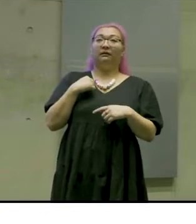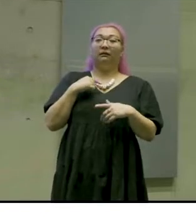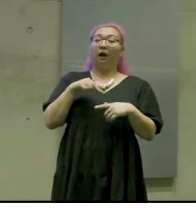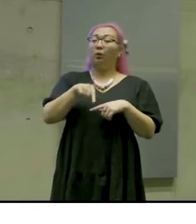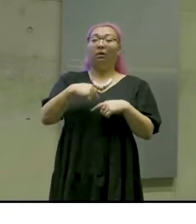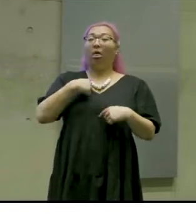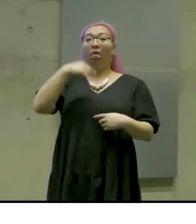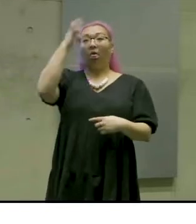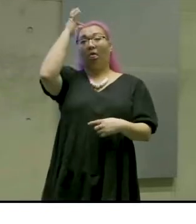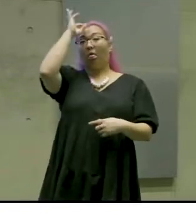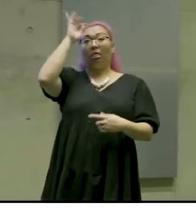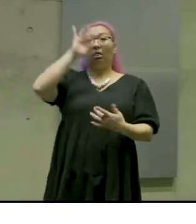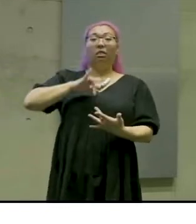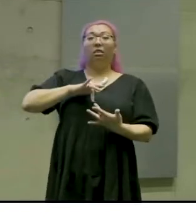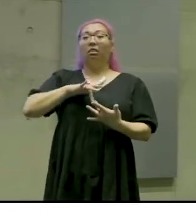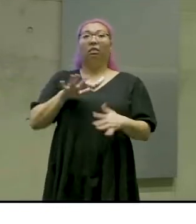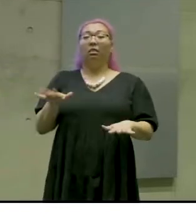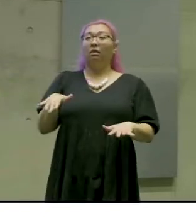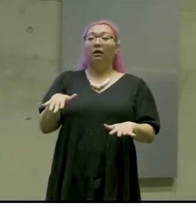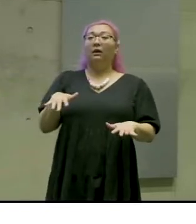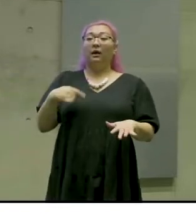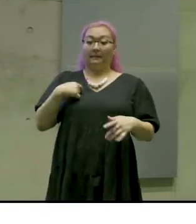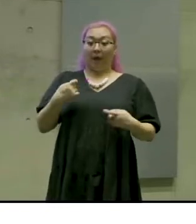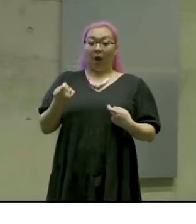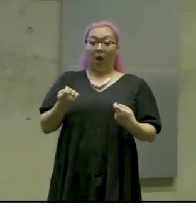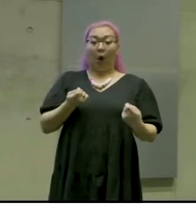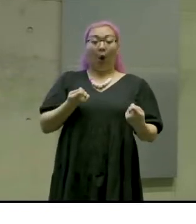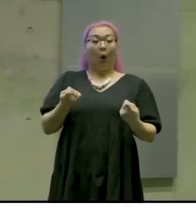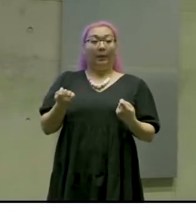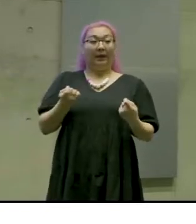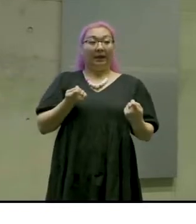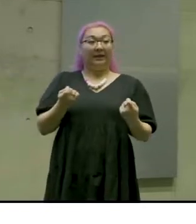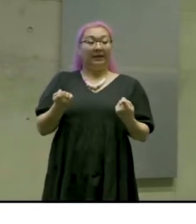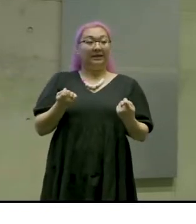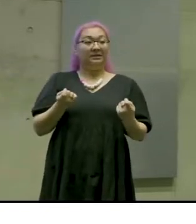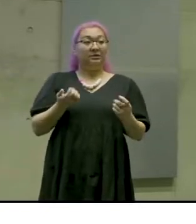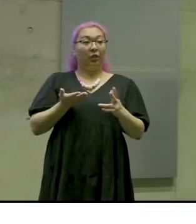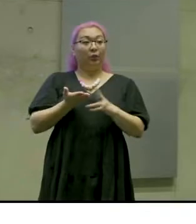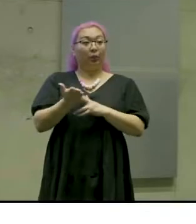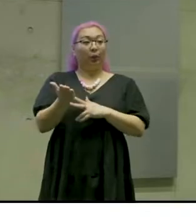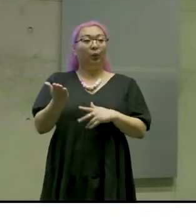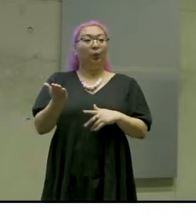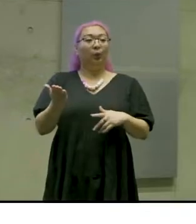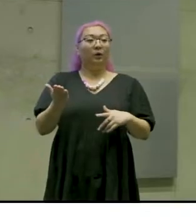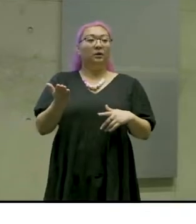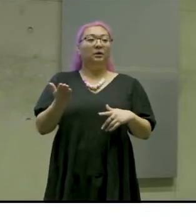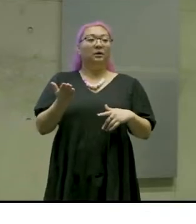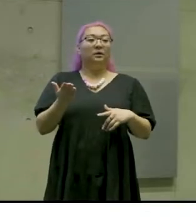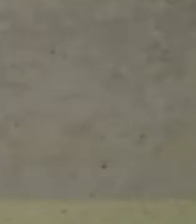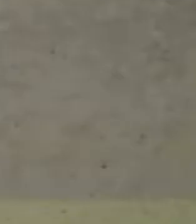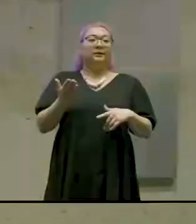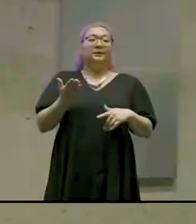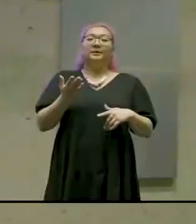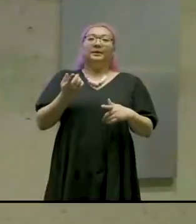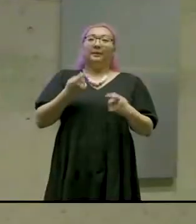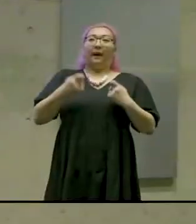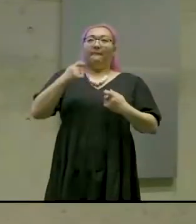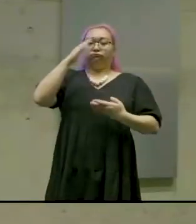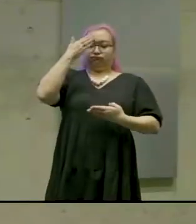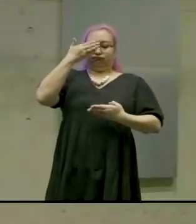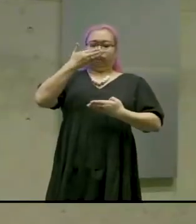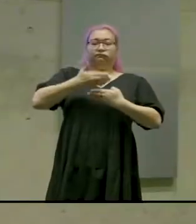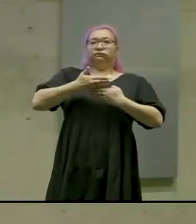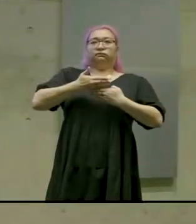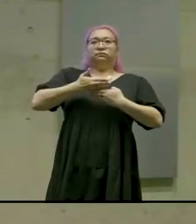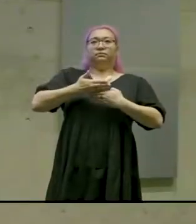mechanism was to totally black out or like to shut this period of my life, and I couldn't really remember what happened or this phase. And it